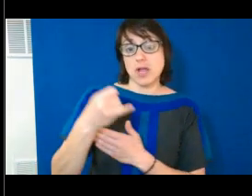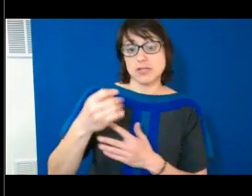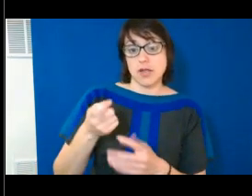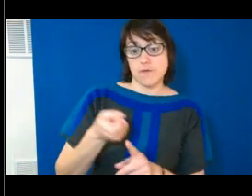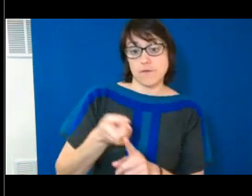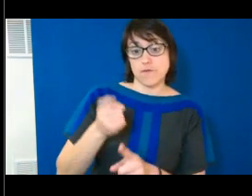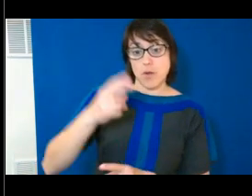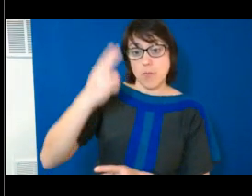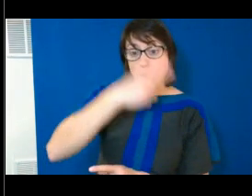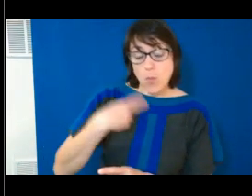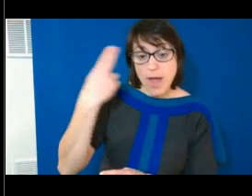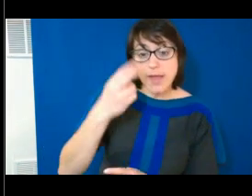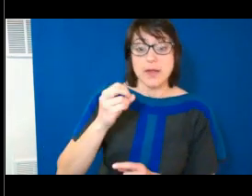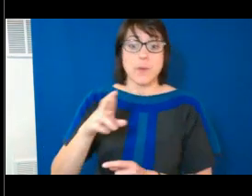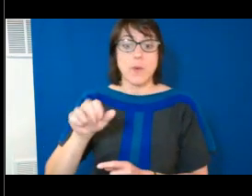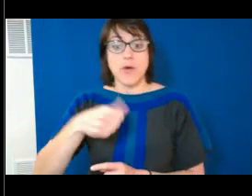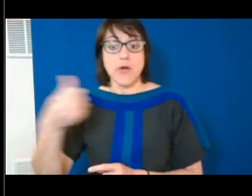Next slide.